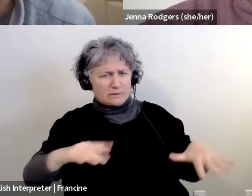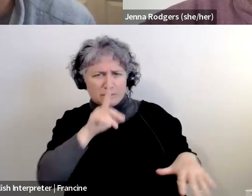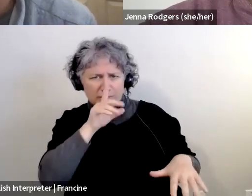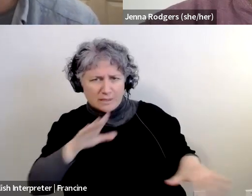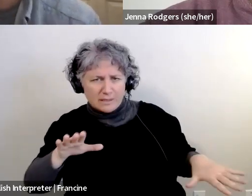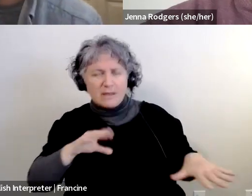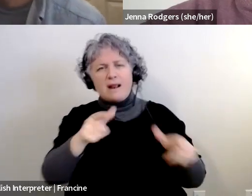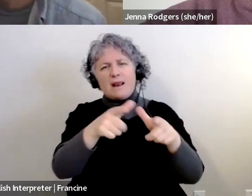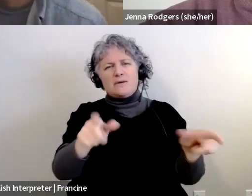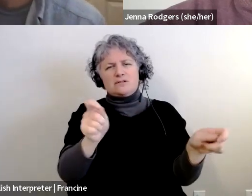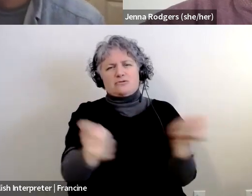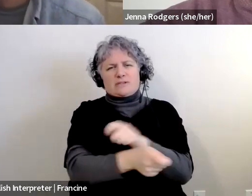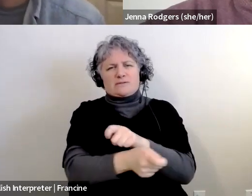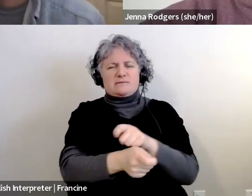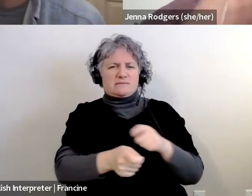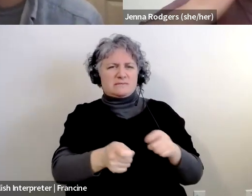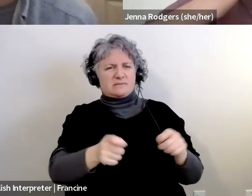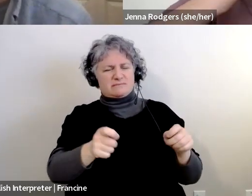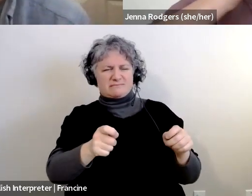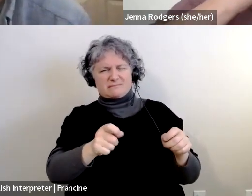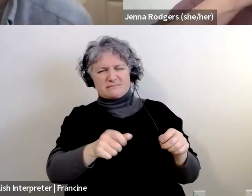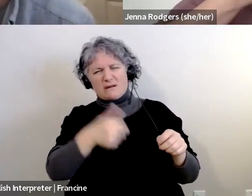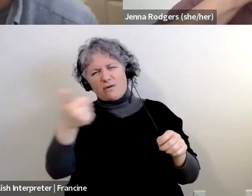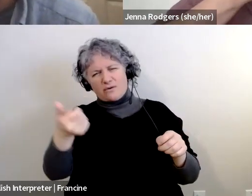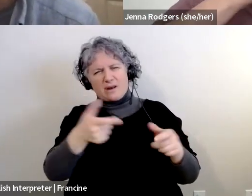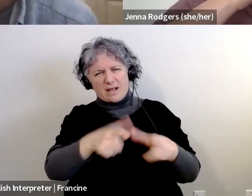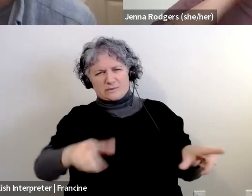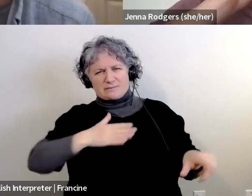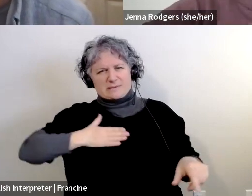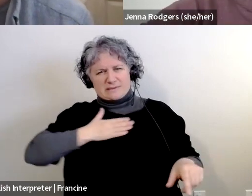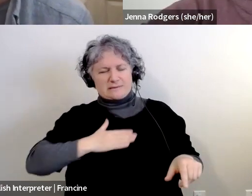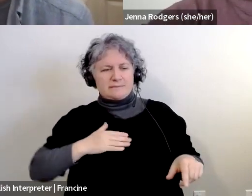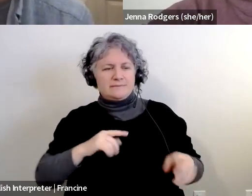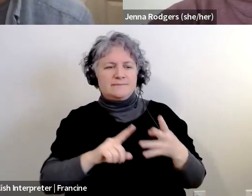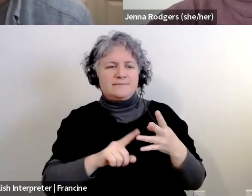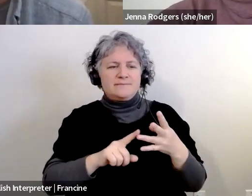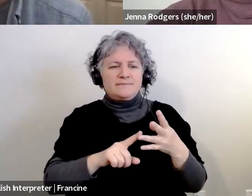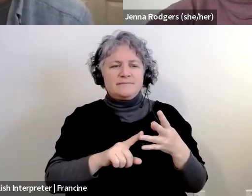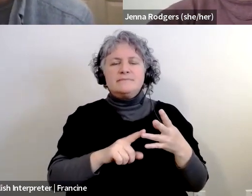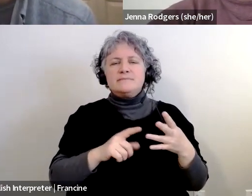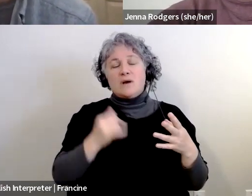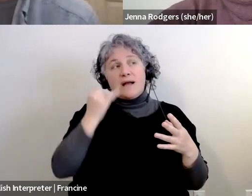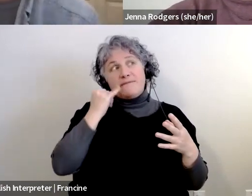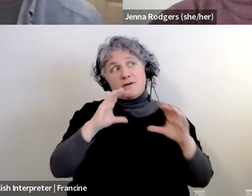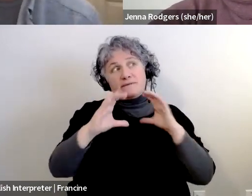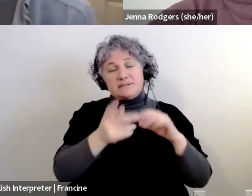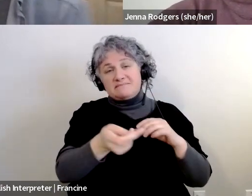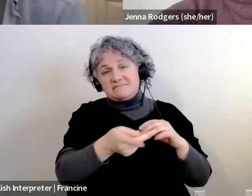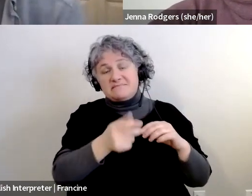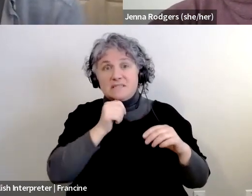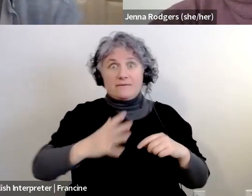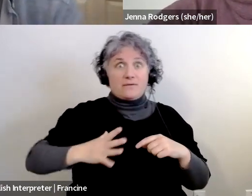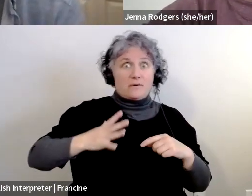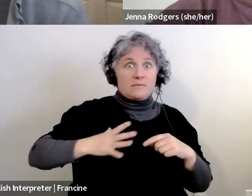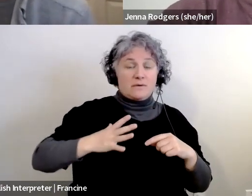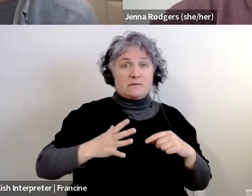Clarify could be speaking to the benefits. So this is, again, especially when it's an informal conversation, maybe talking about specifically to a